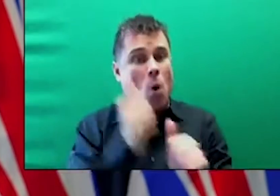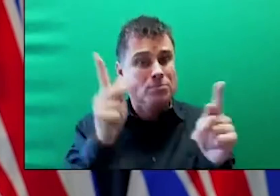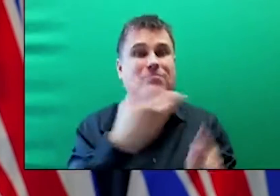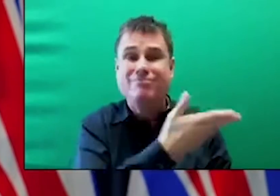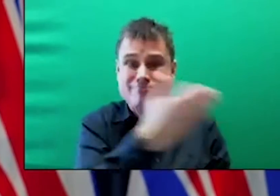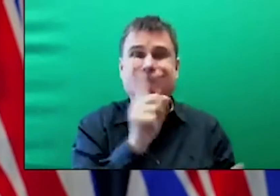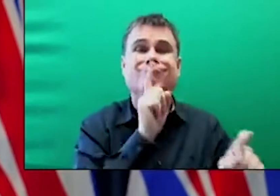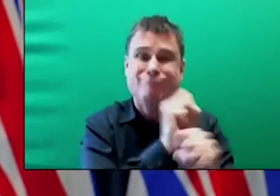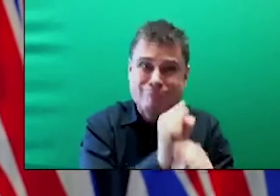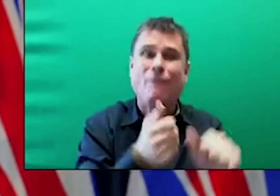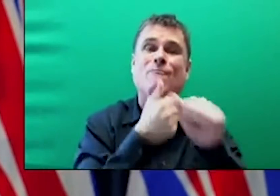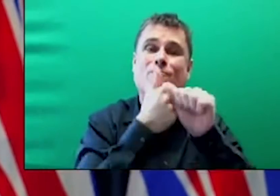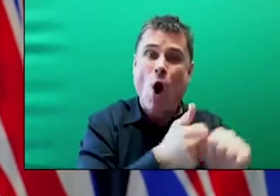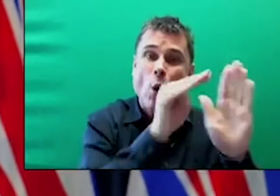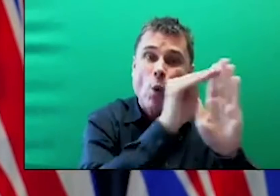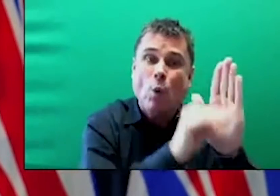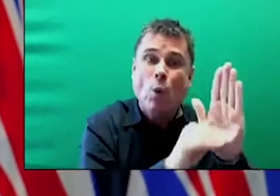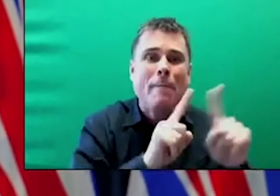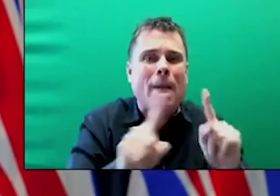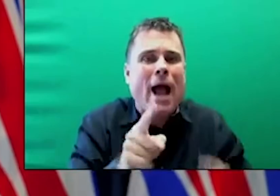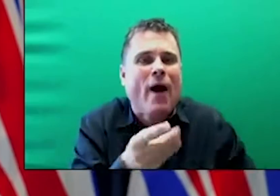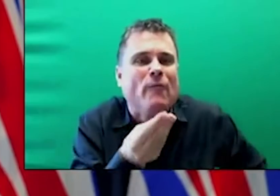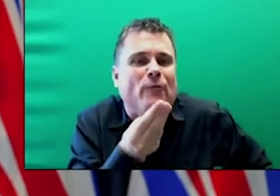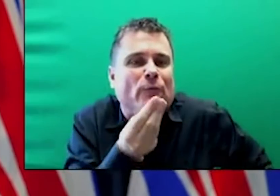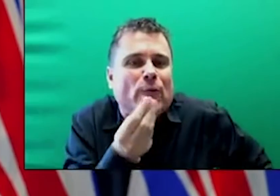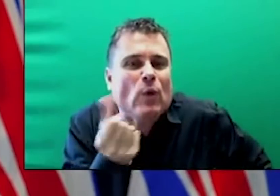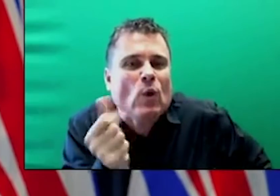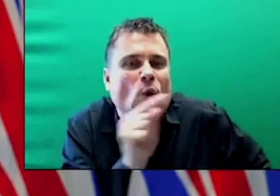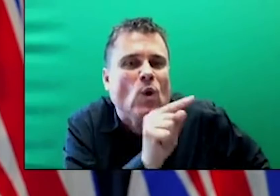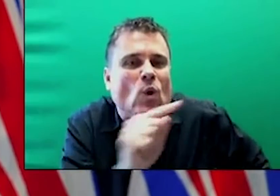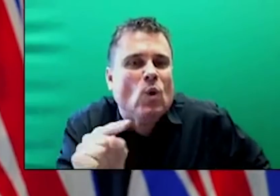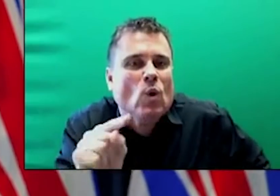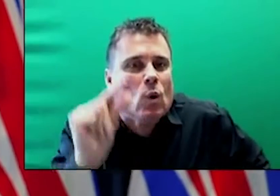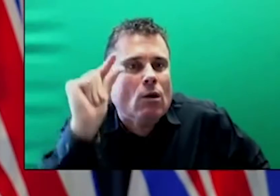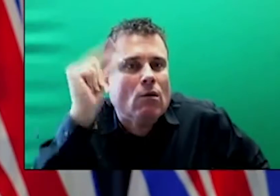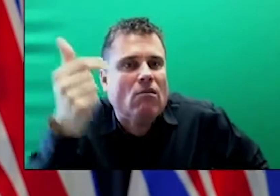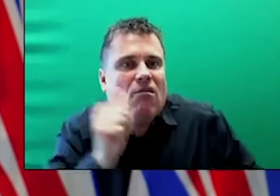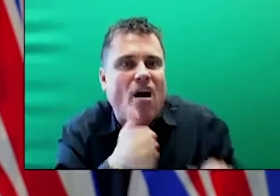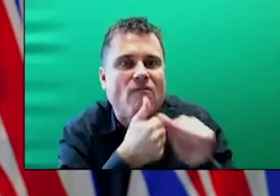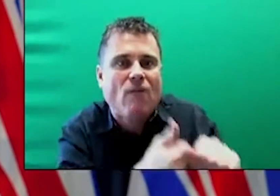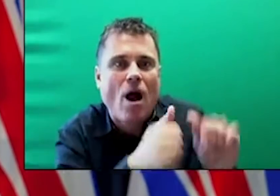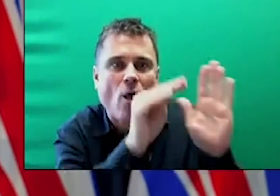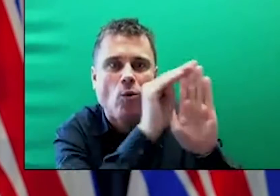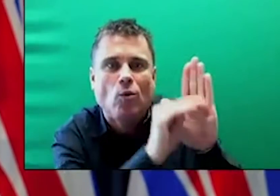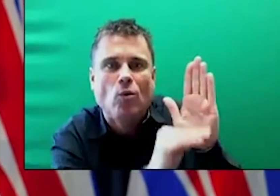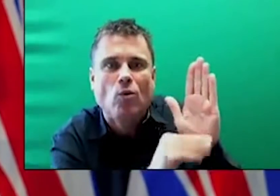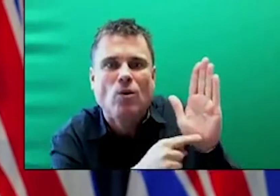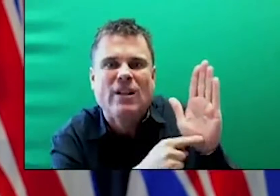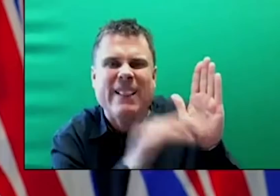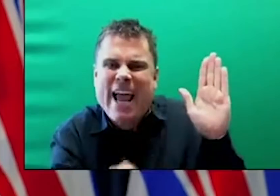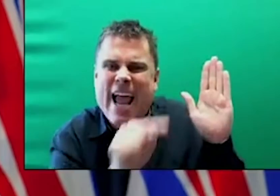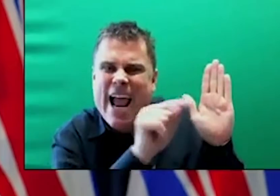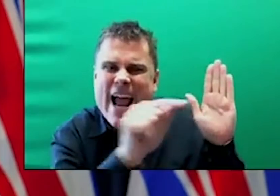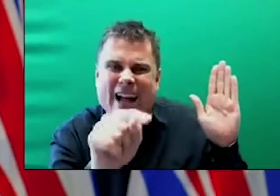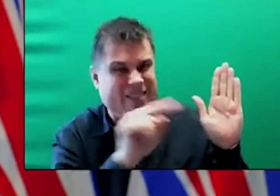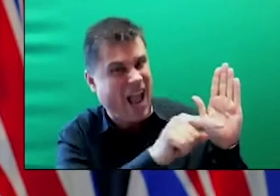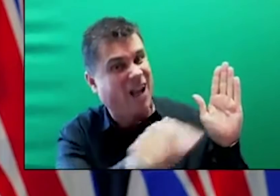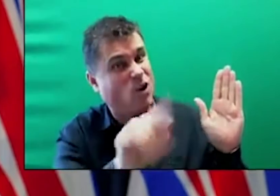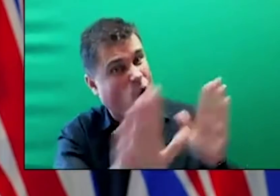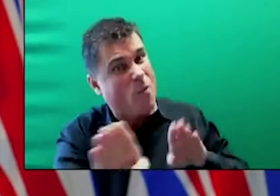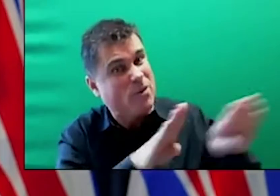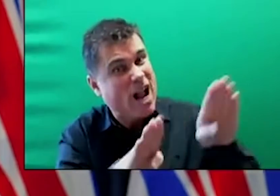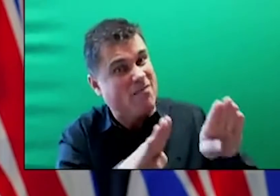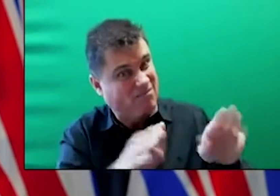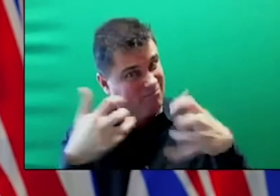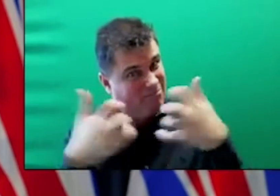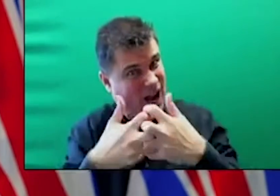2nd. Cabinet will hear some new information on modeling and other information next week, and then we'll get advice from public